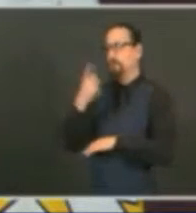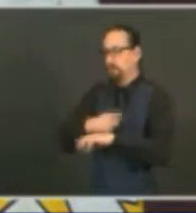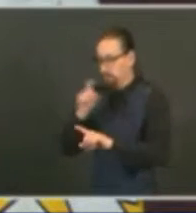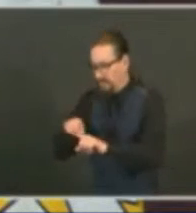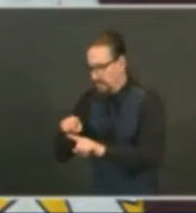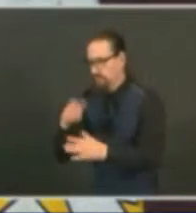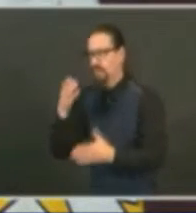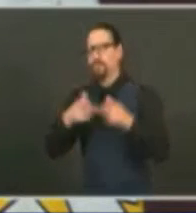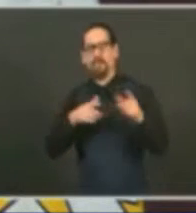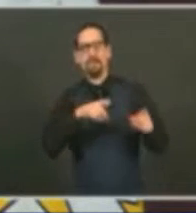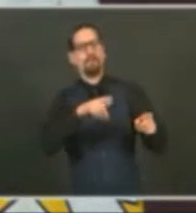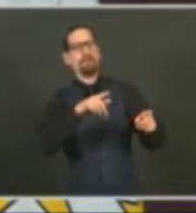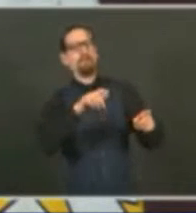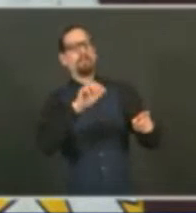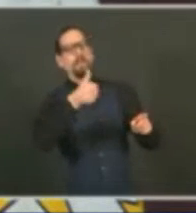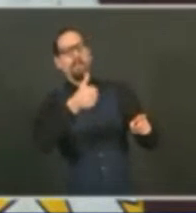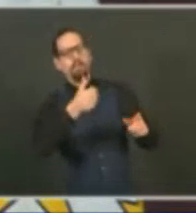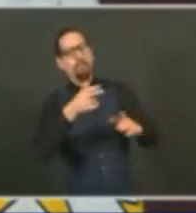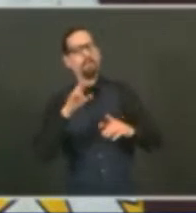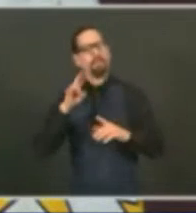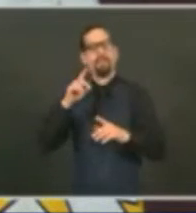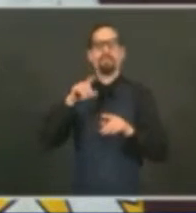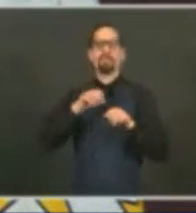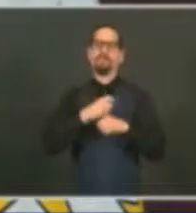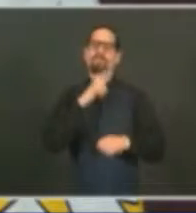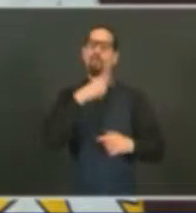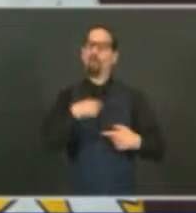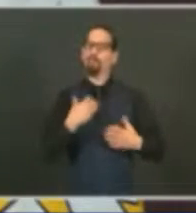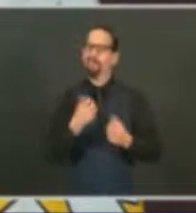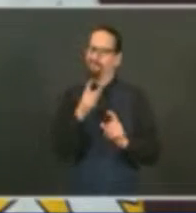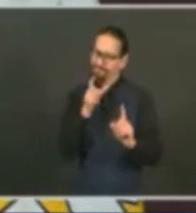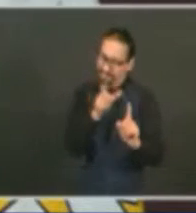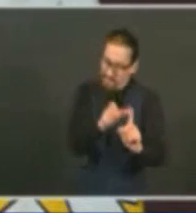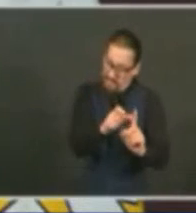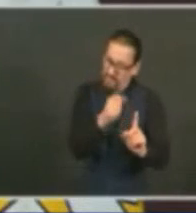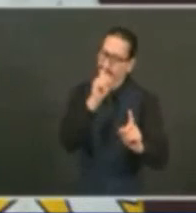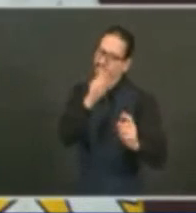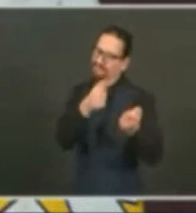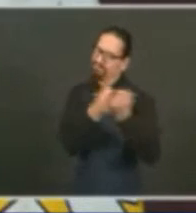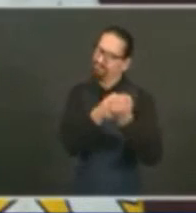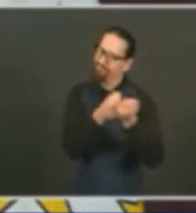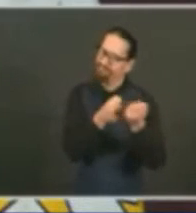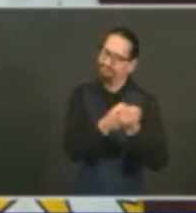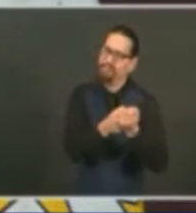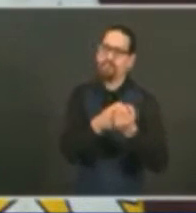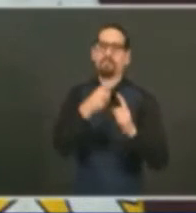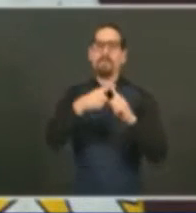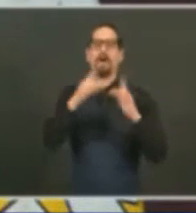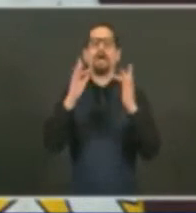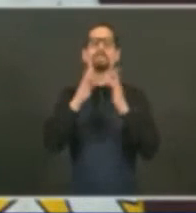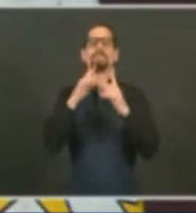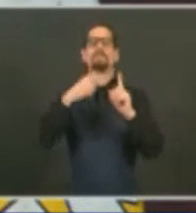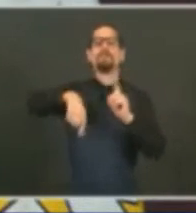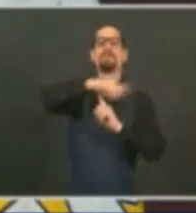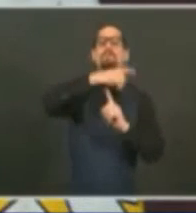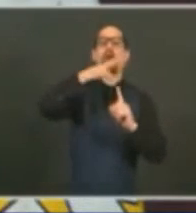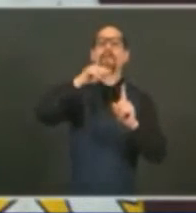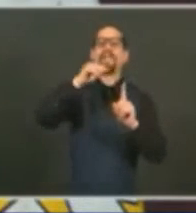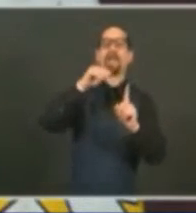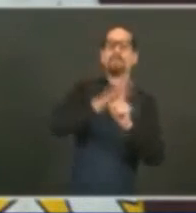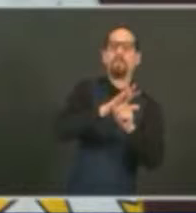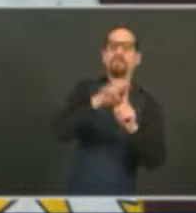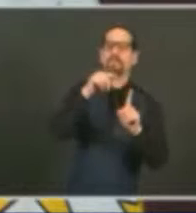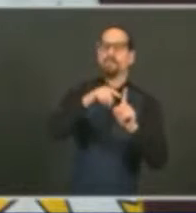individuals have the support they need to isolate and the close contacts have what they need to be able to quarantine effectively, and we